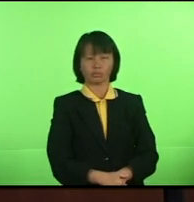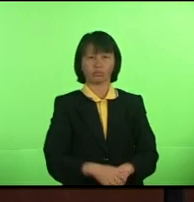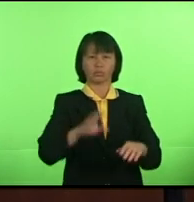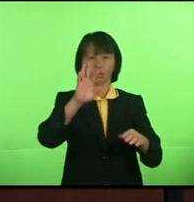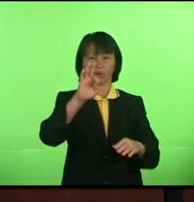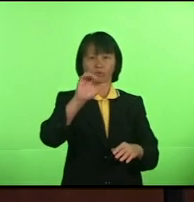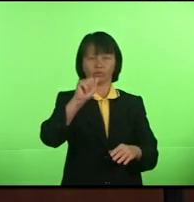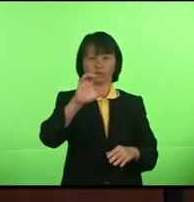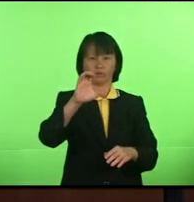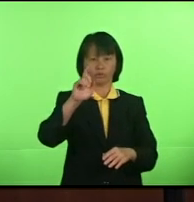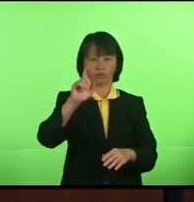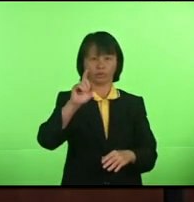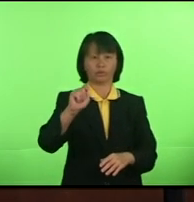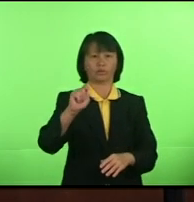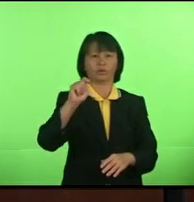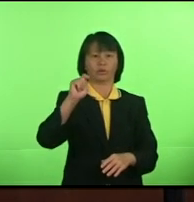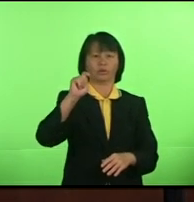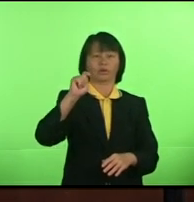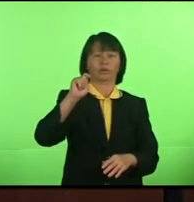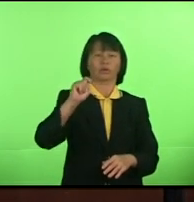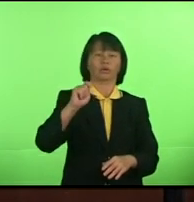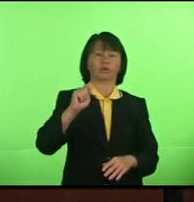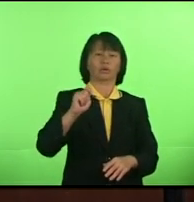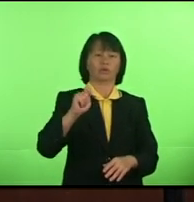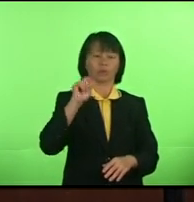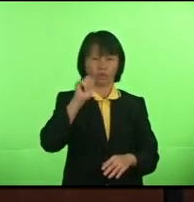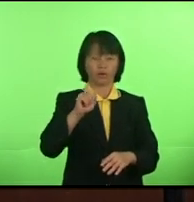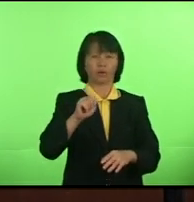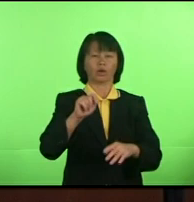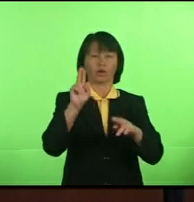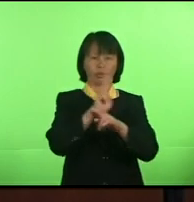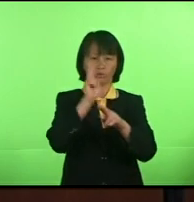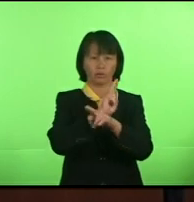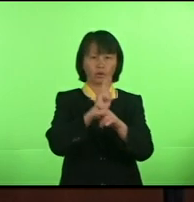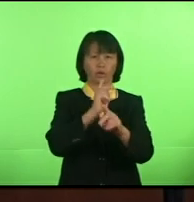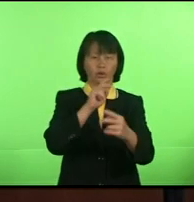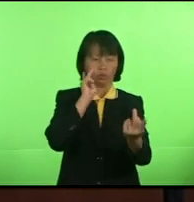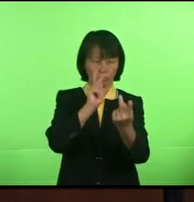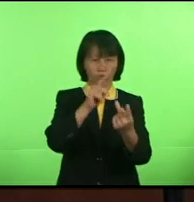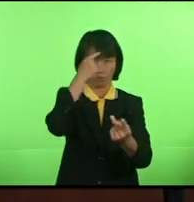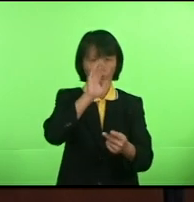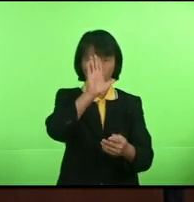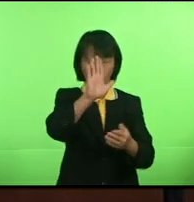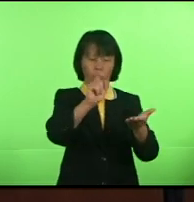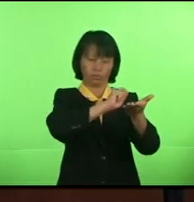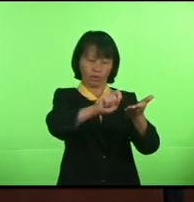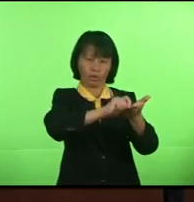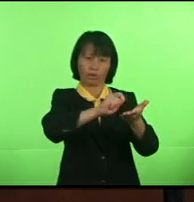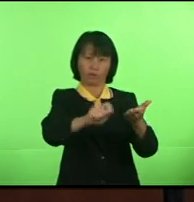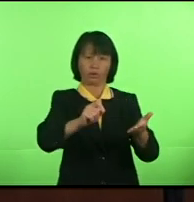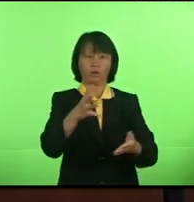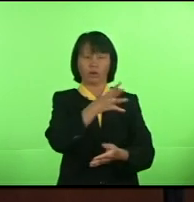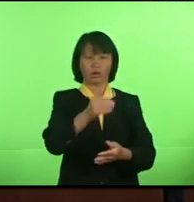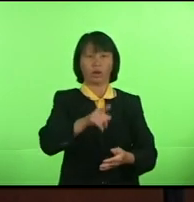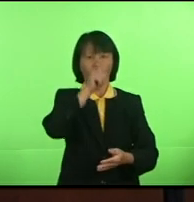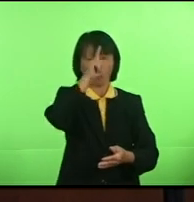Facts, use them only, it is only relevant for your writing. And then make sure you